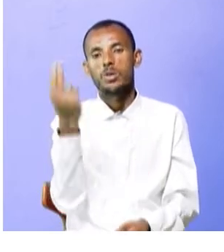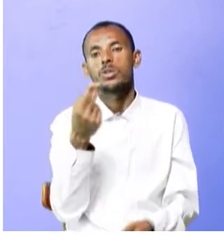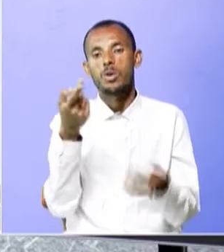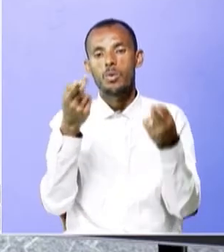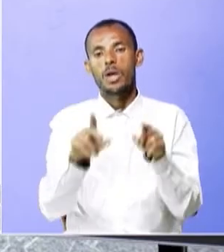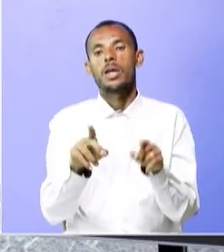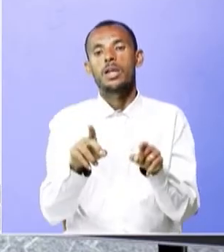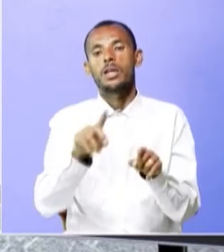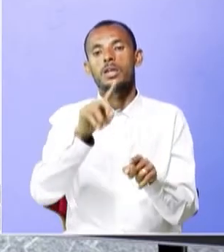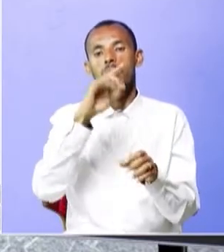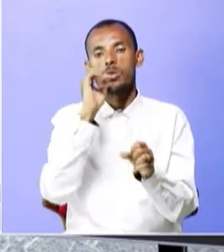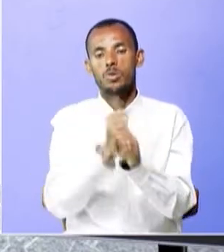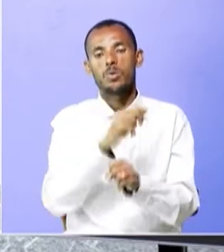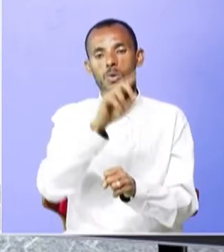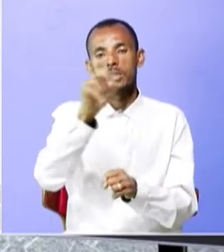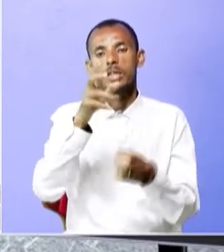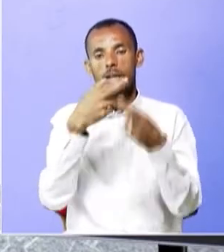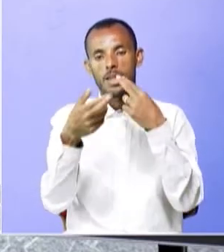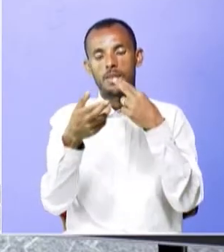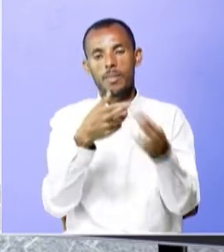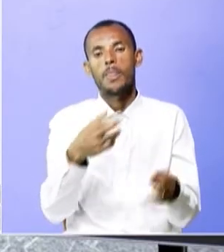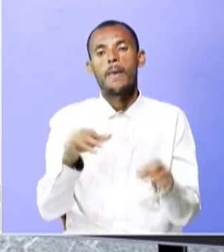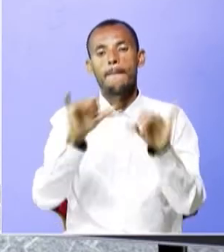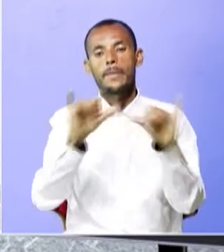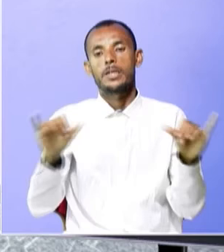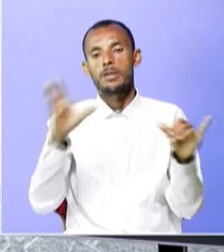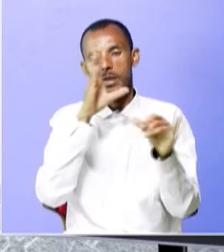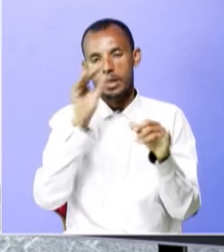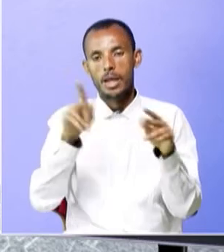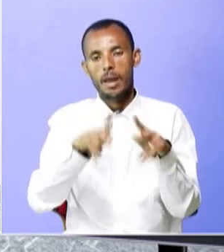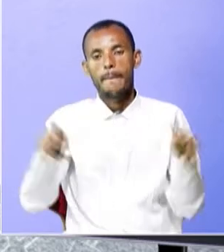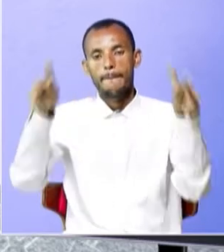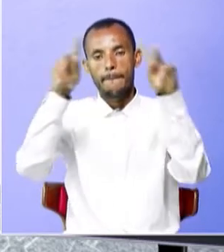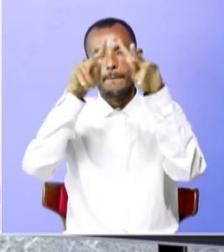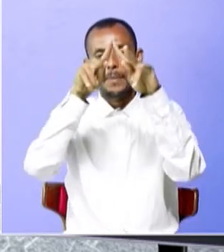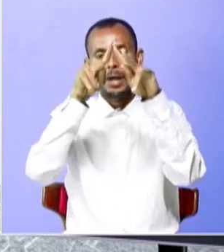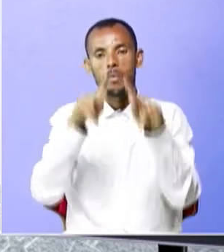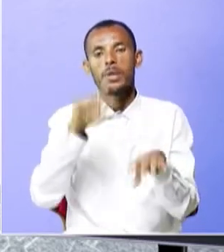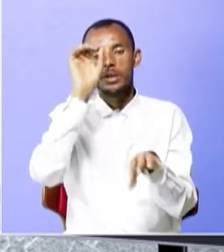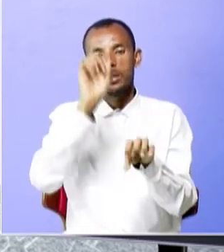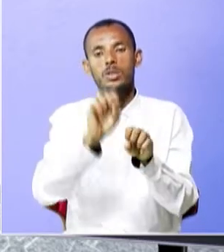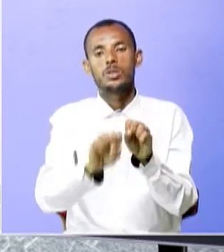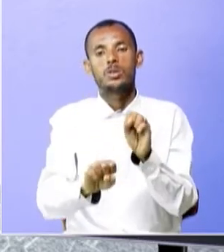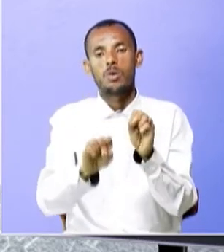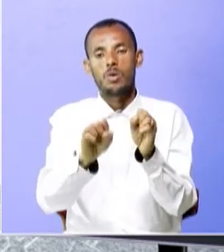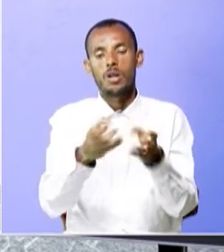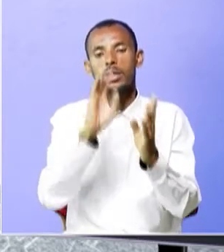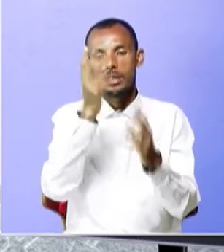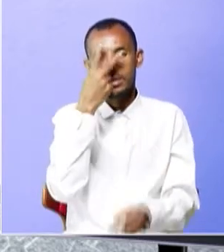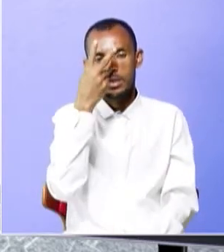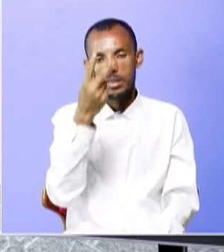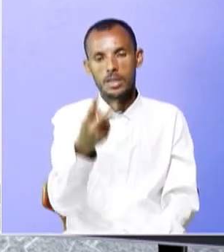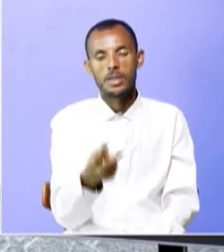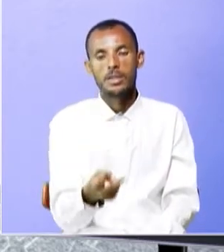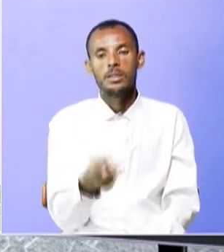is question related to measurements in pyramid. Okay, so let's see